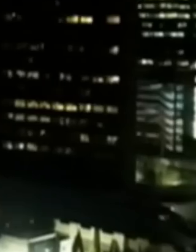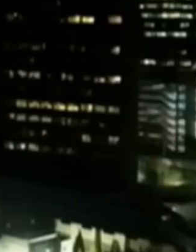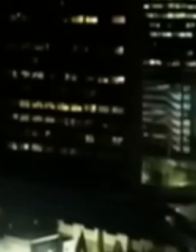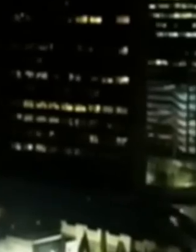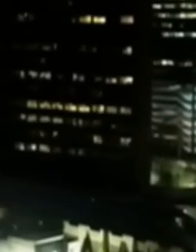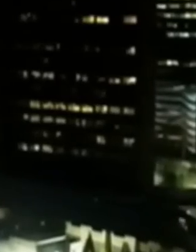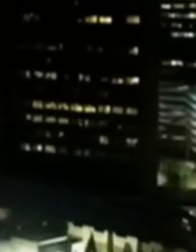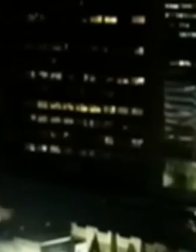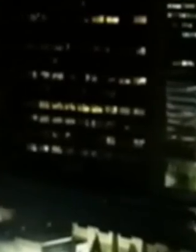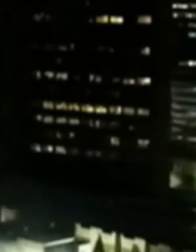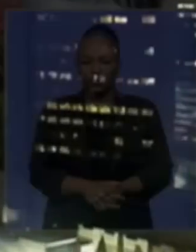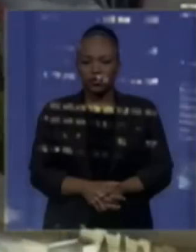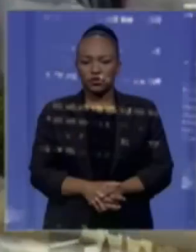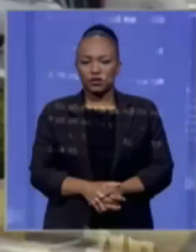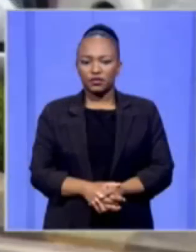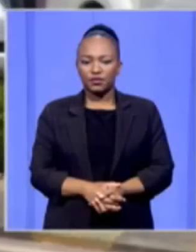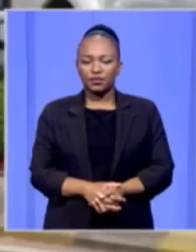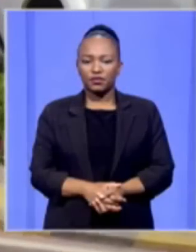di a latela.